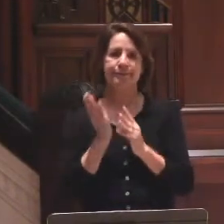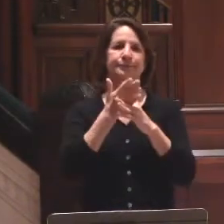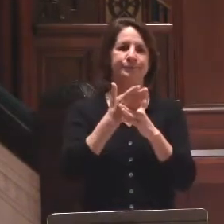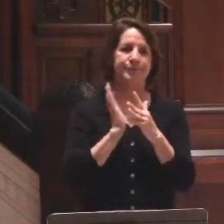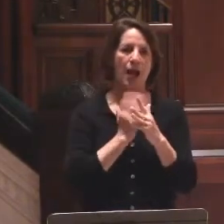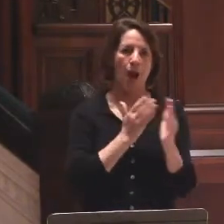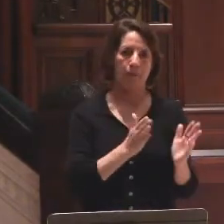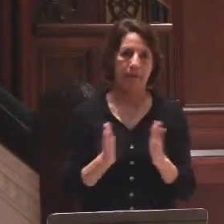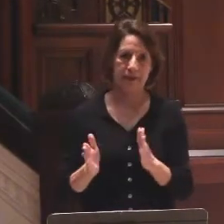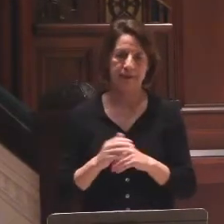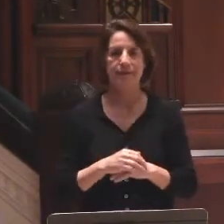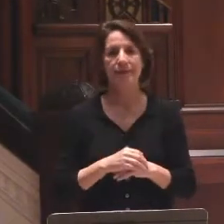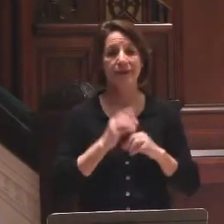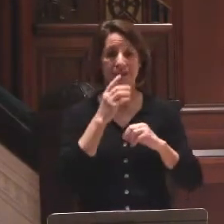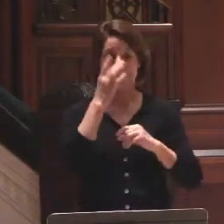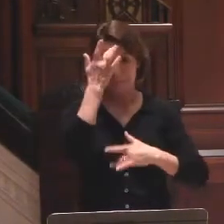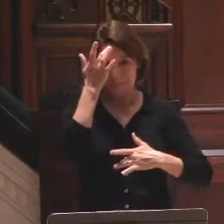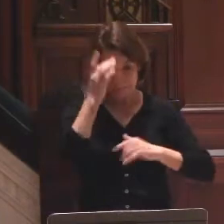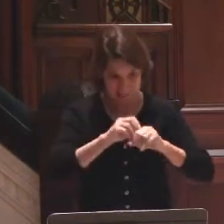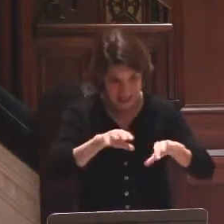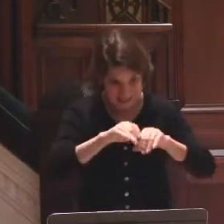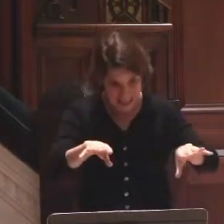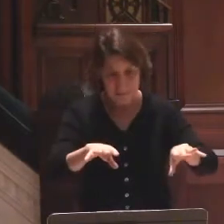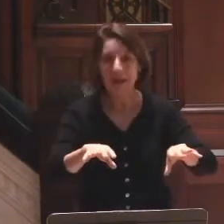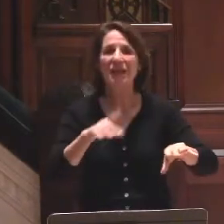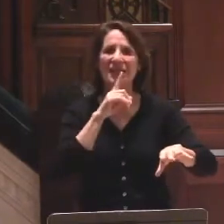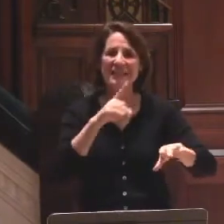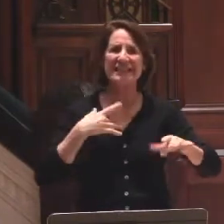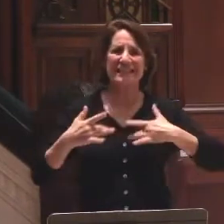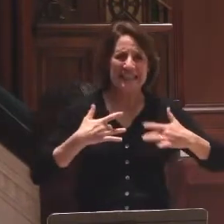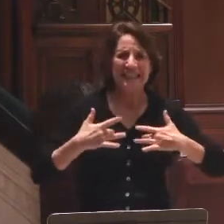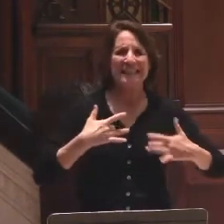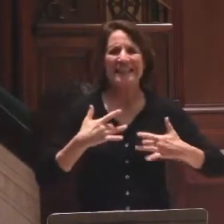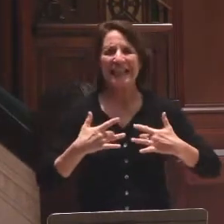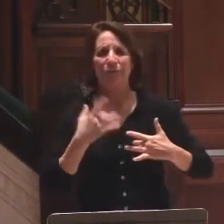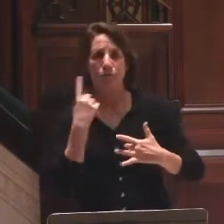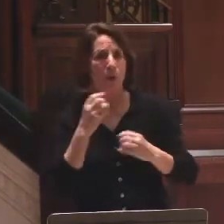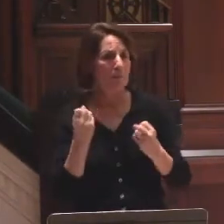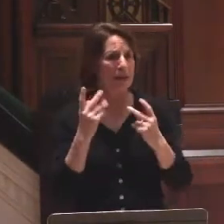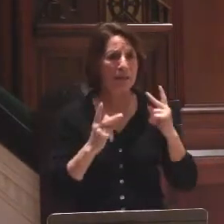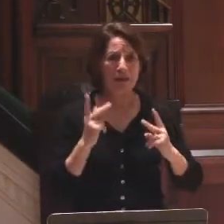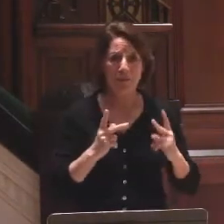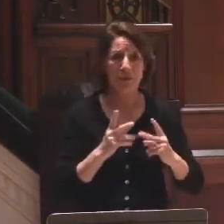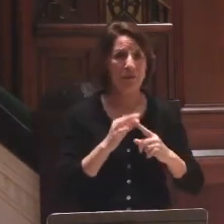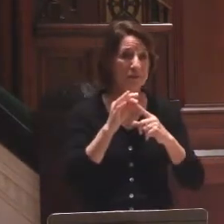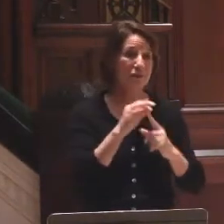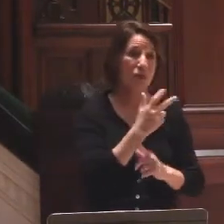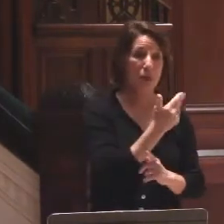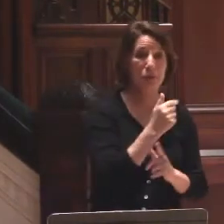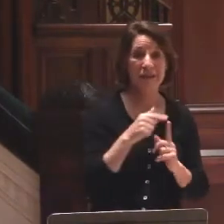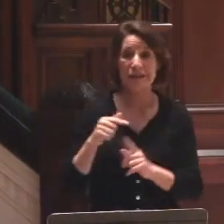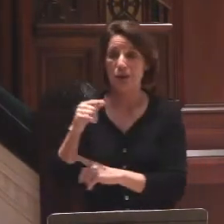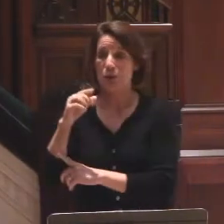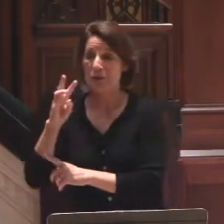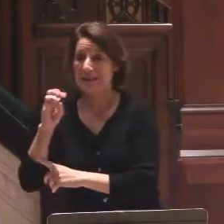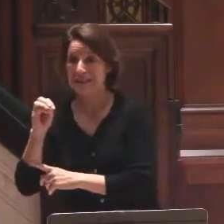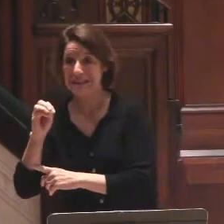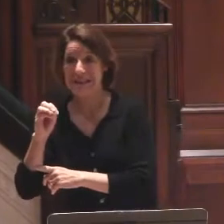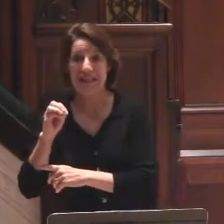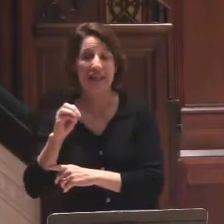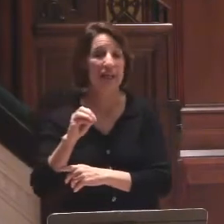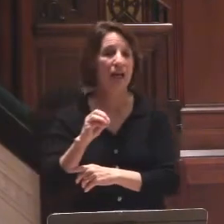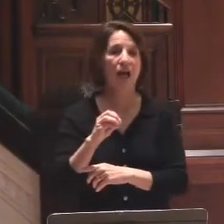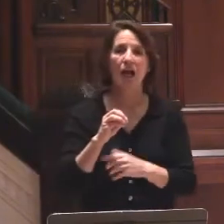pandemic is a source of anxiety for many of us, especially Americans between the ages of 13 and 60. It